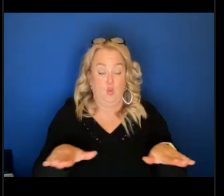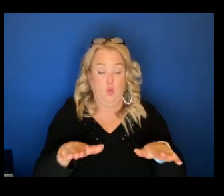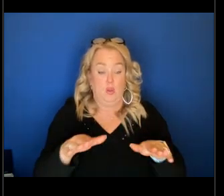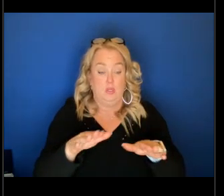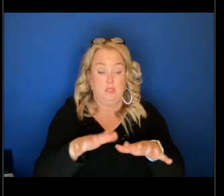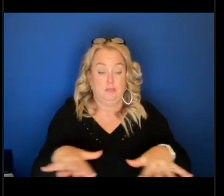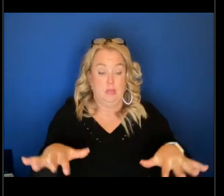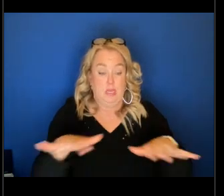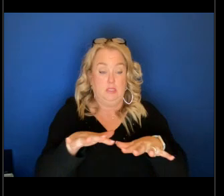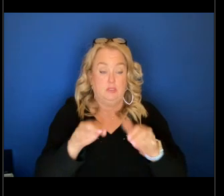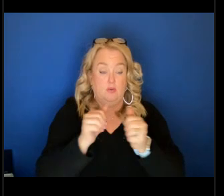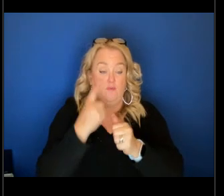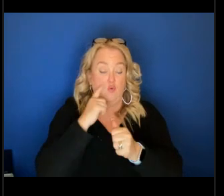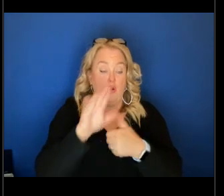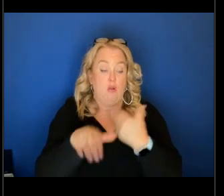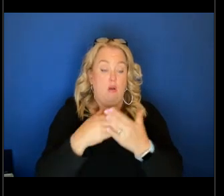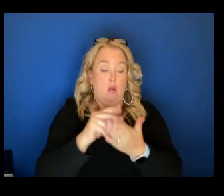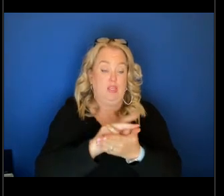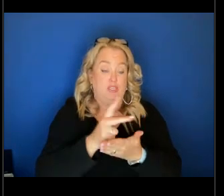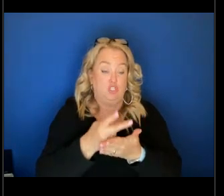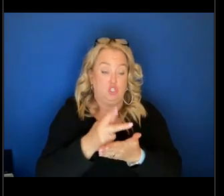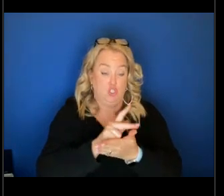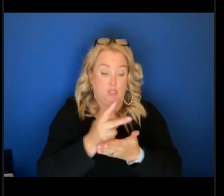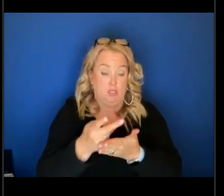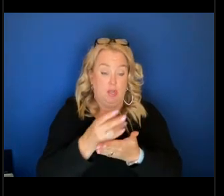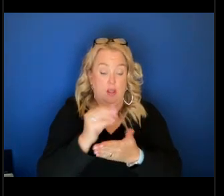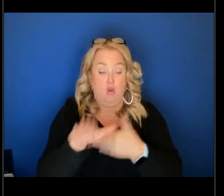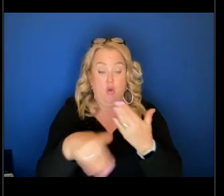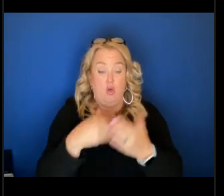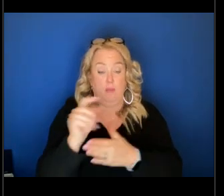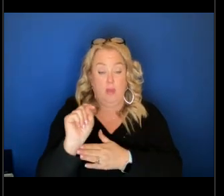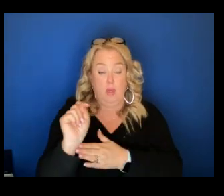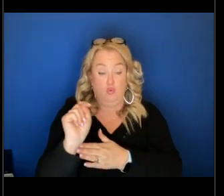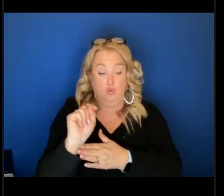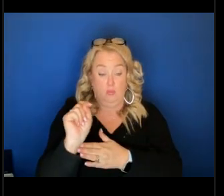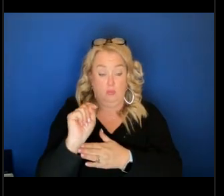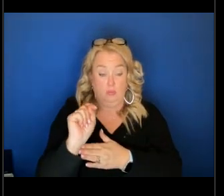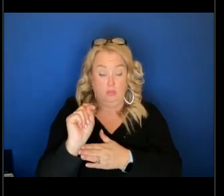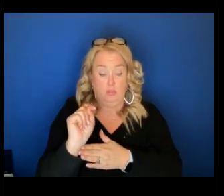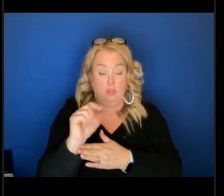kitchen appliances and all bathroom fixtures,